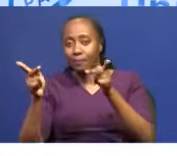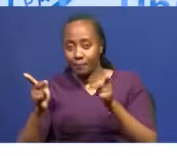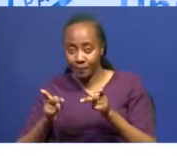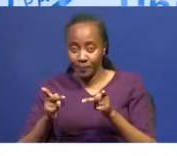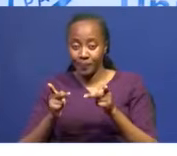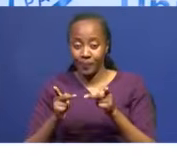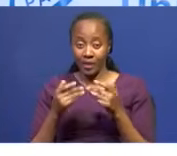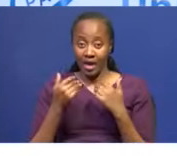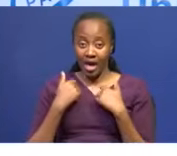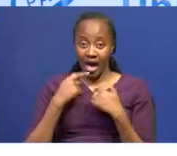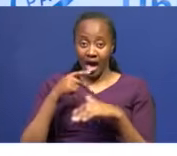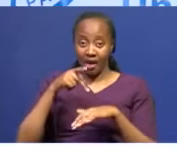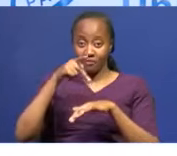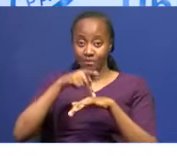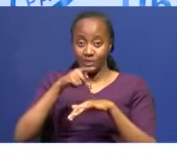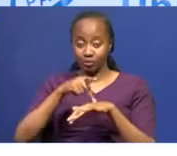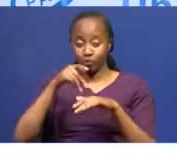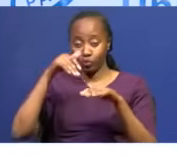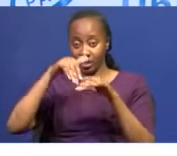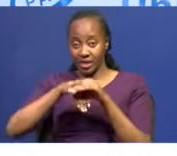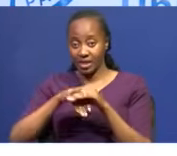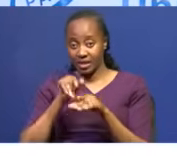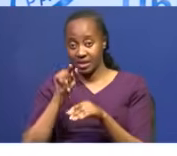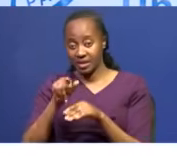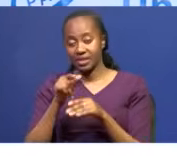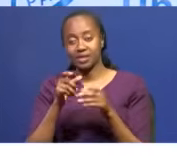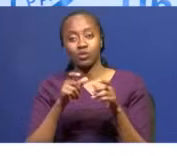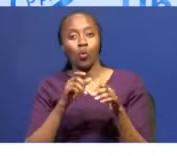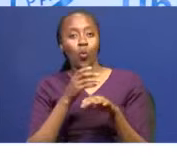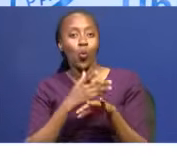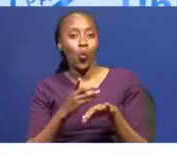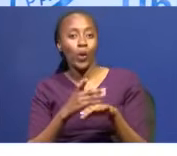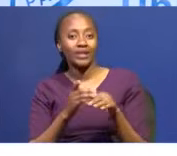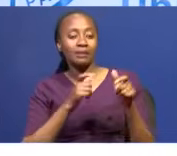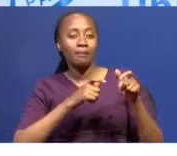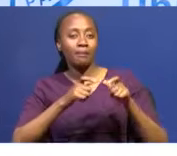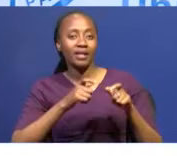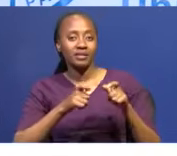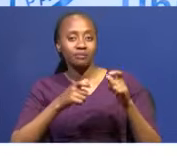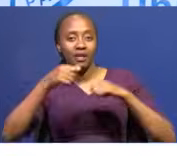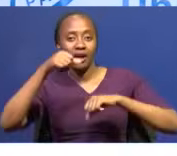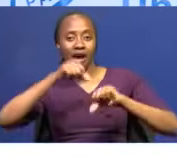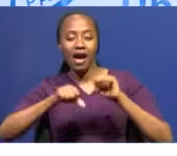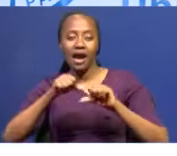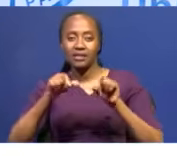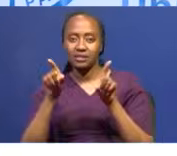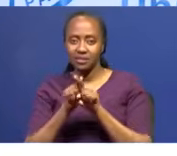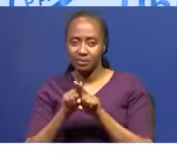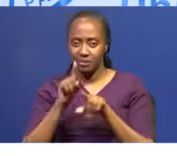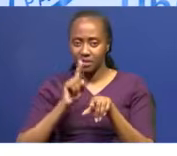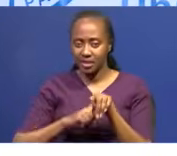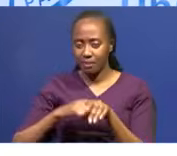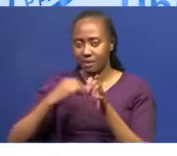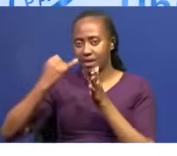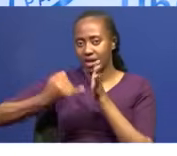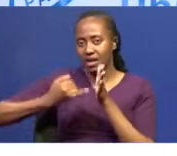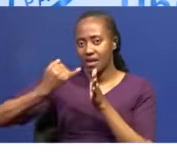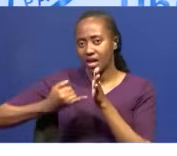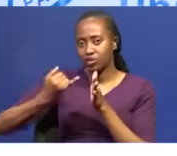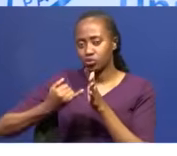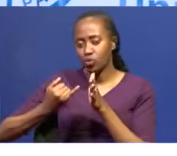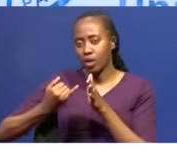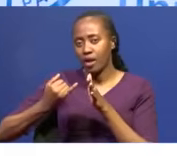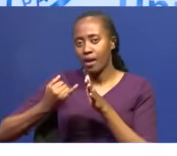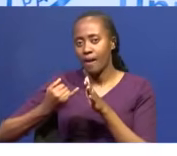the Sustainable Waste Management Act so that we promote county aggregation industrial parks where